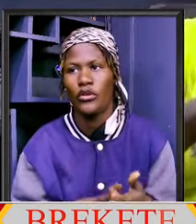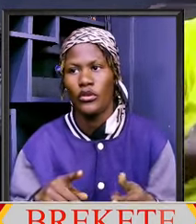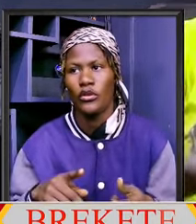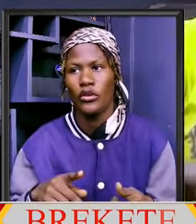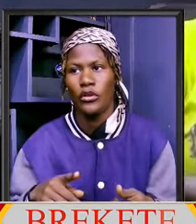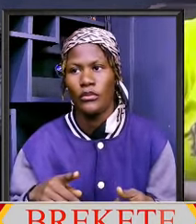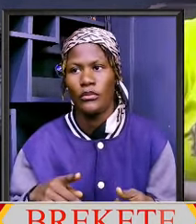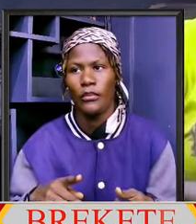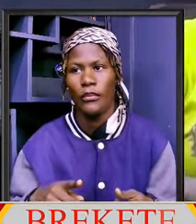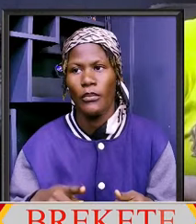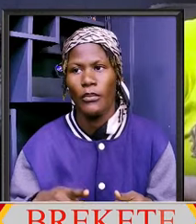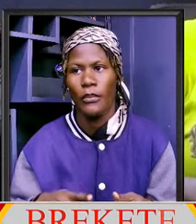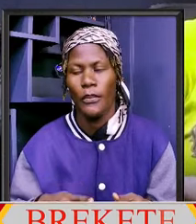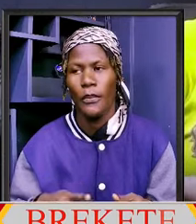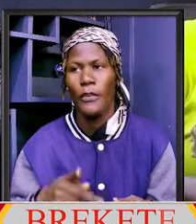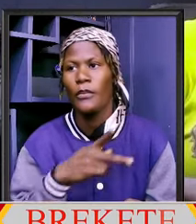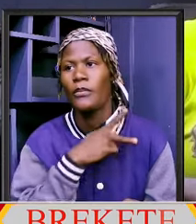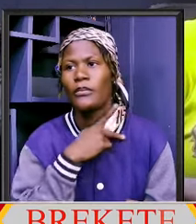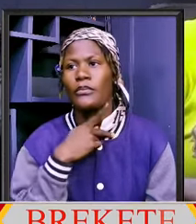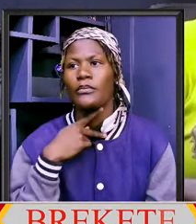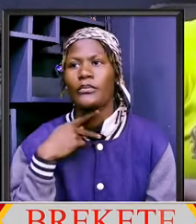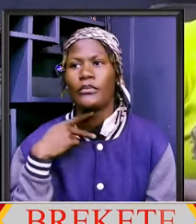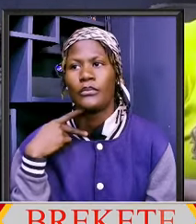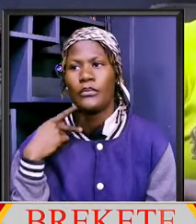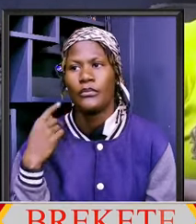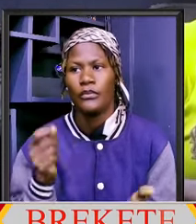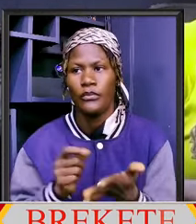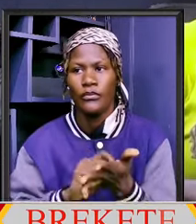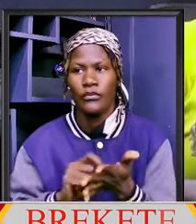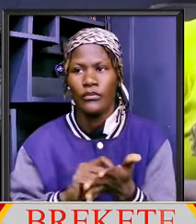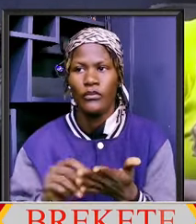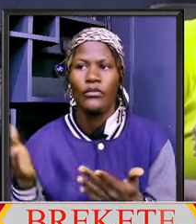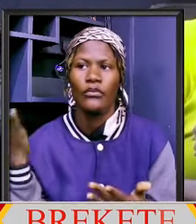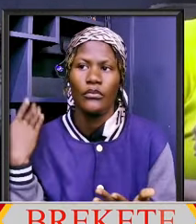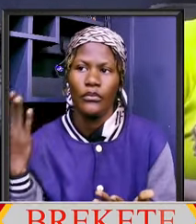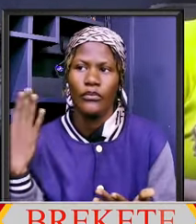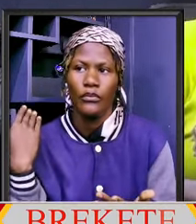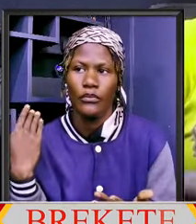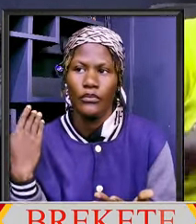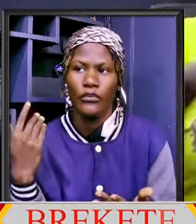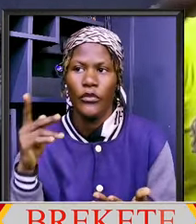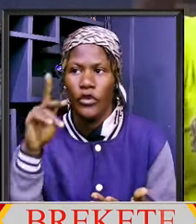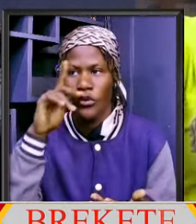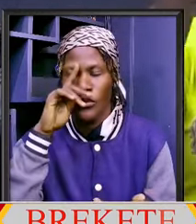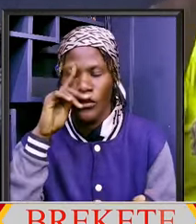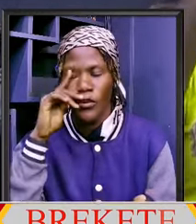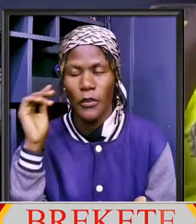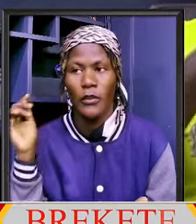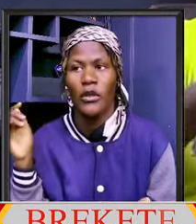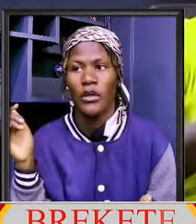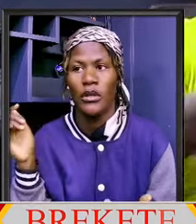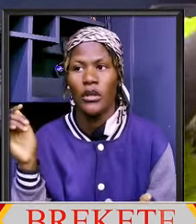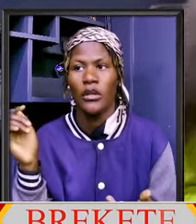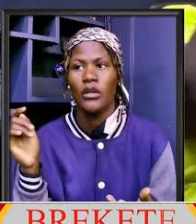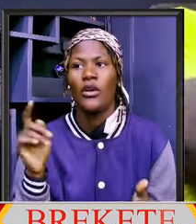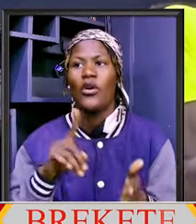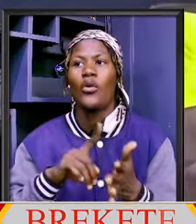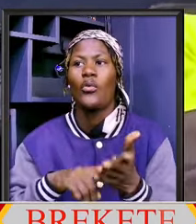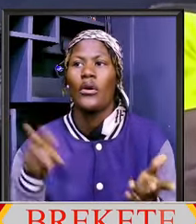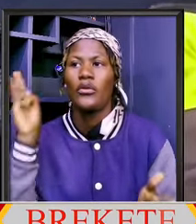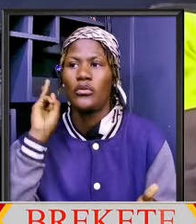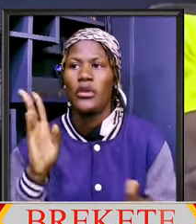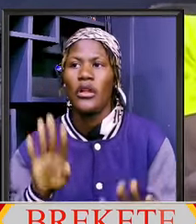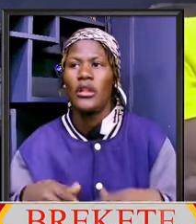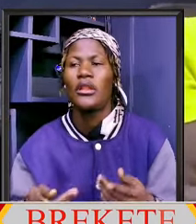the pastor again. Pastor say he already signed before. Let them operate. They say, what do they